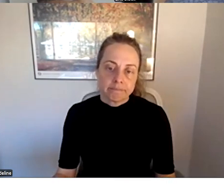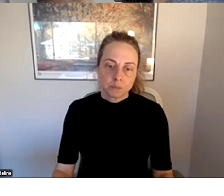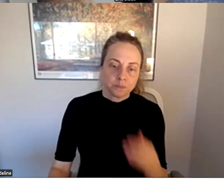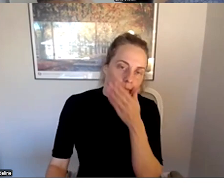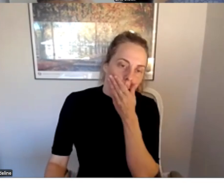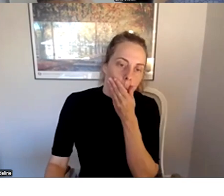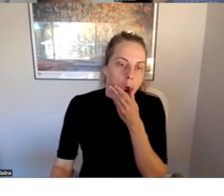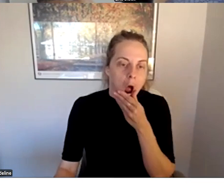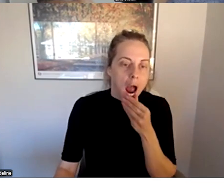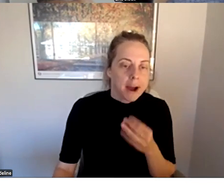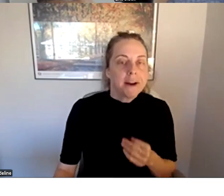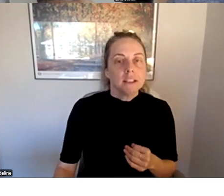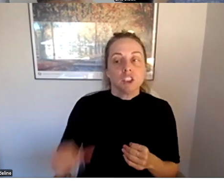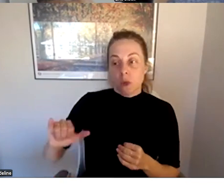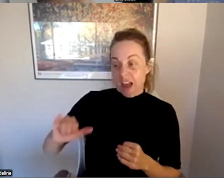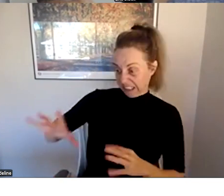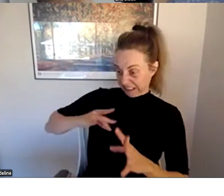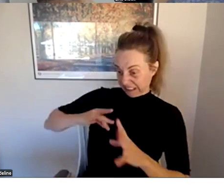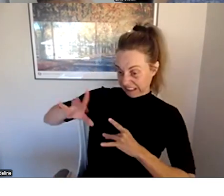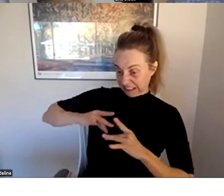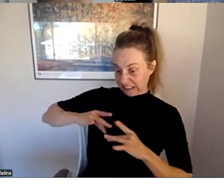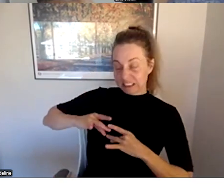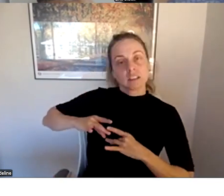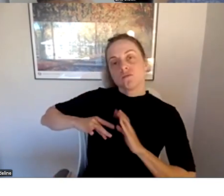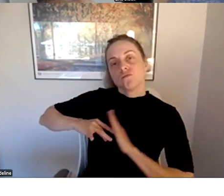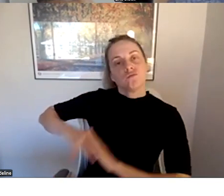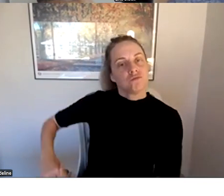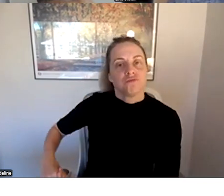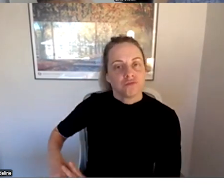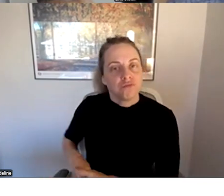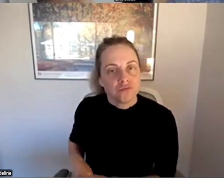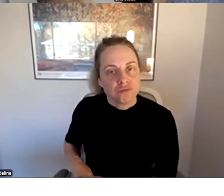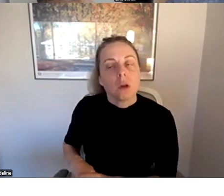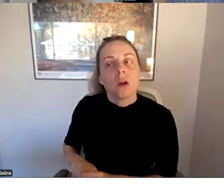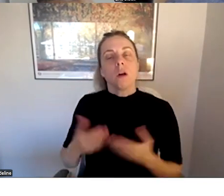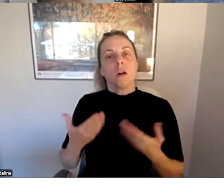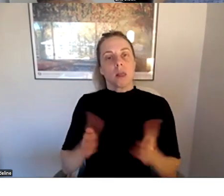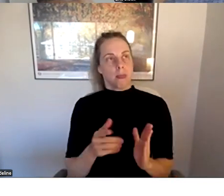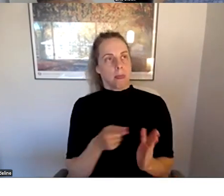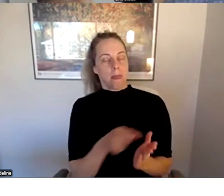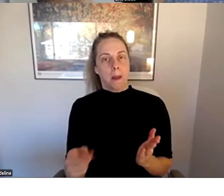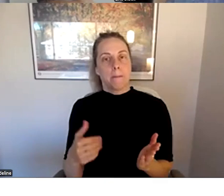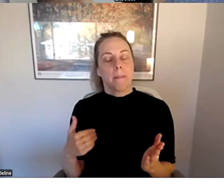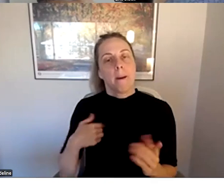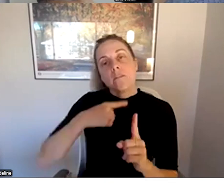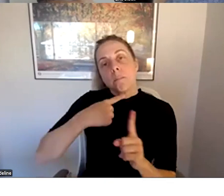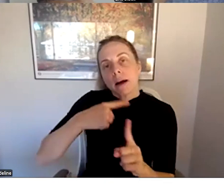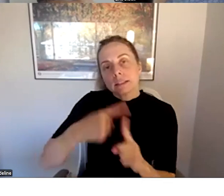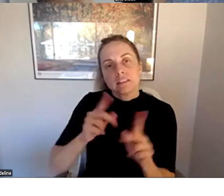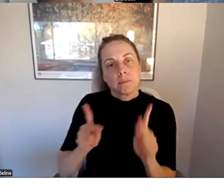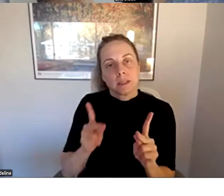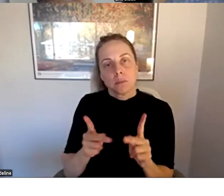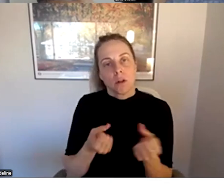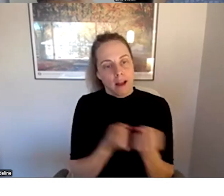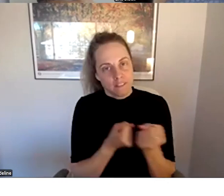those positive encouragements through those that are in their circles, those that advocate for them, to continue to lift them up with the